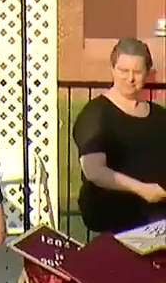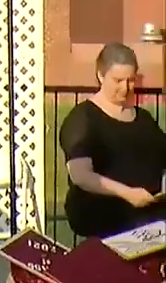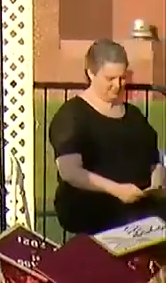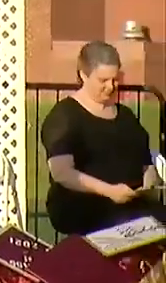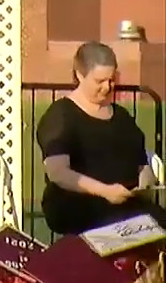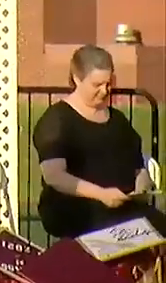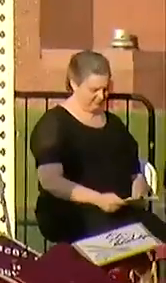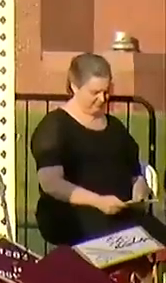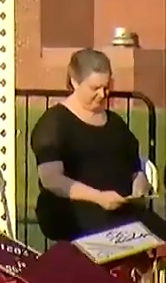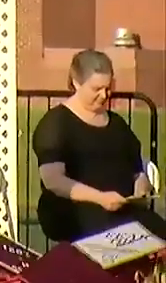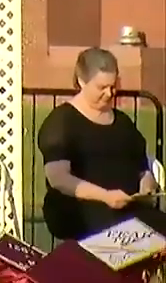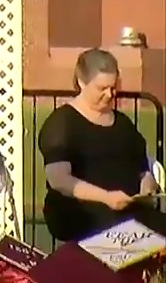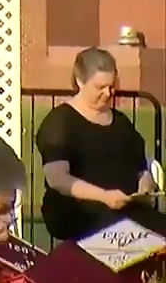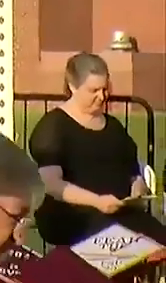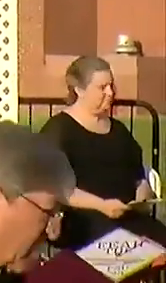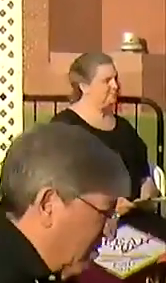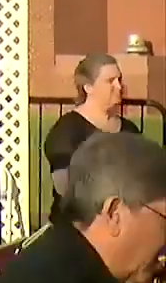Ashley R. Kuhn.